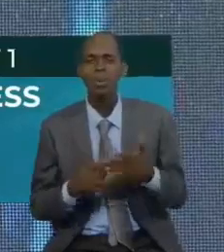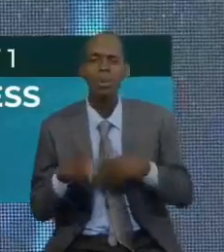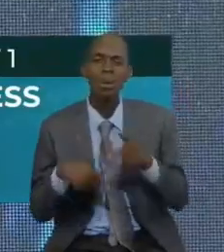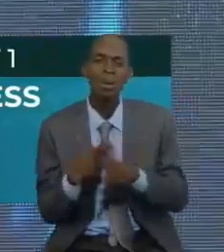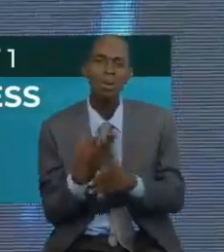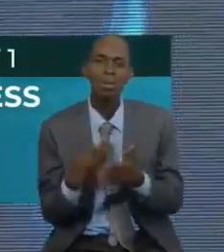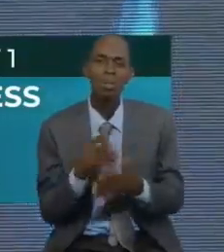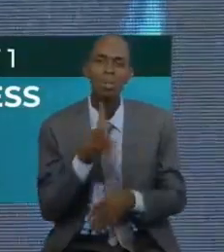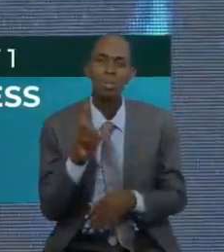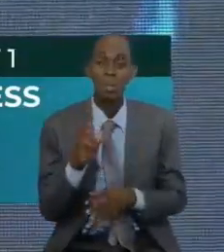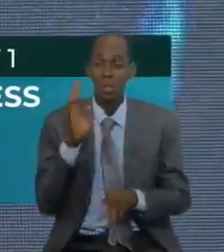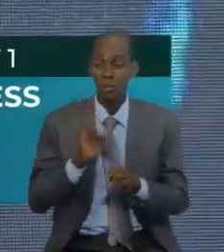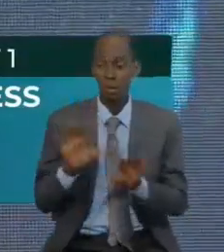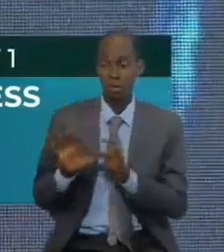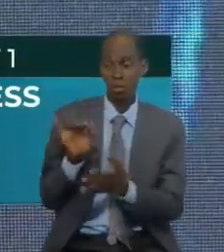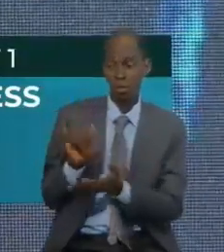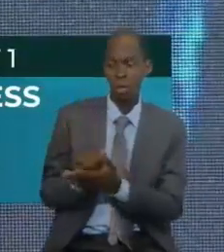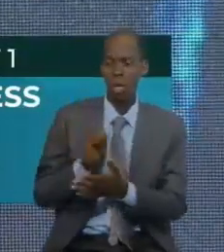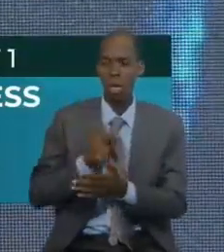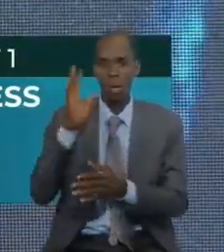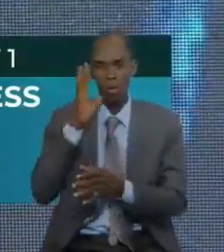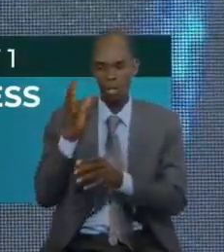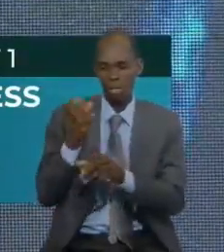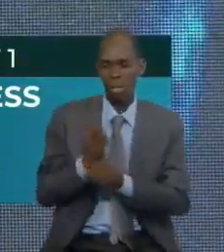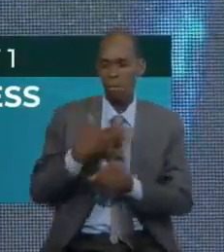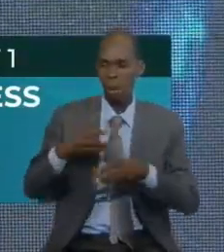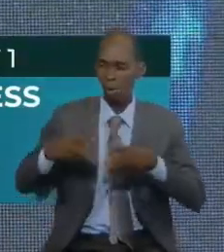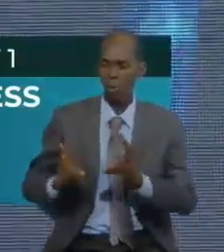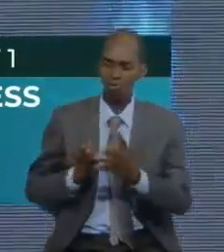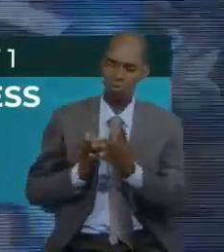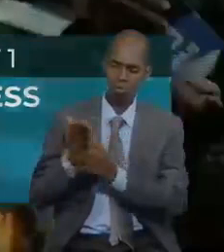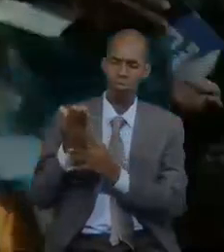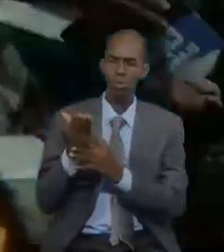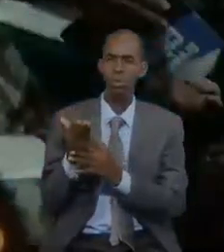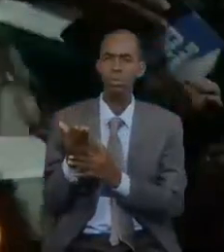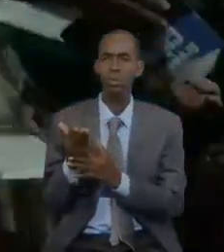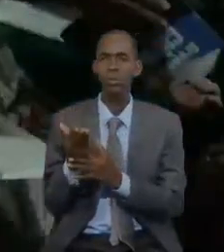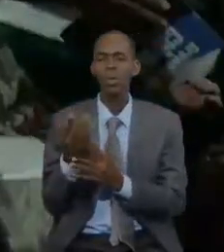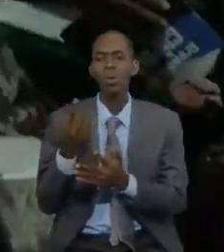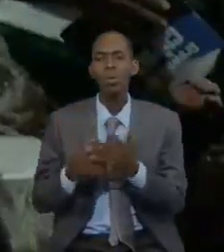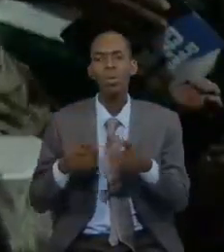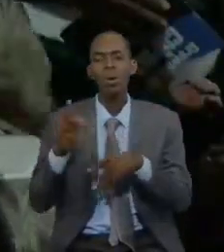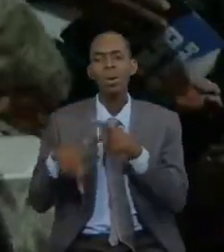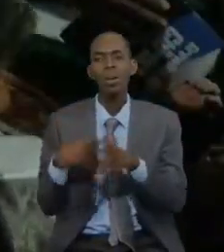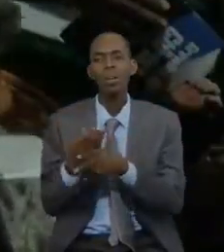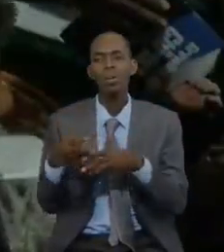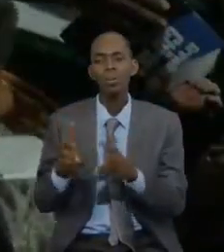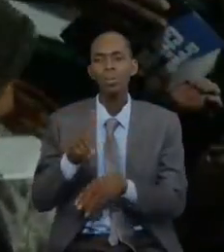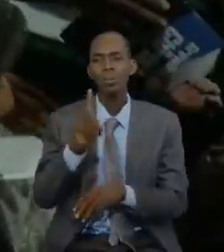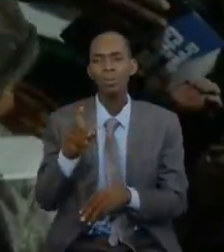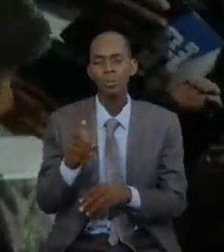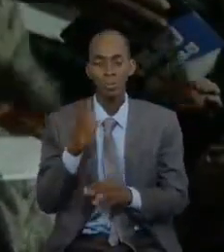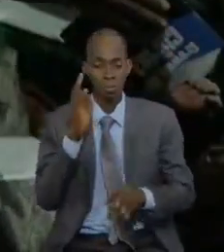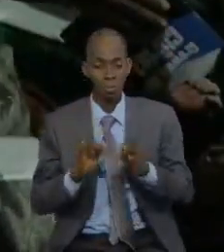If I do that, I'll get my way through. What kind of way? If I